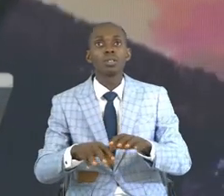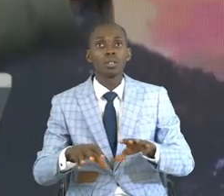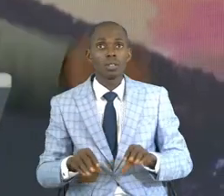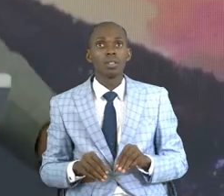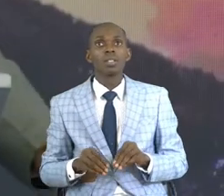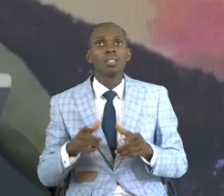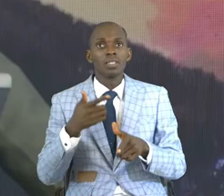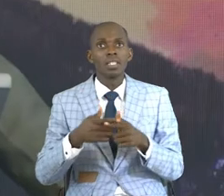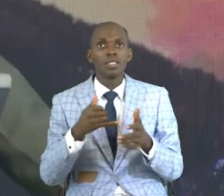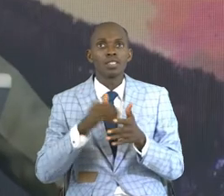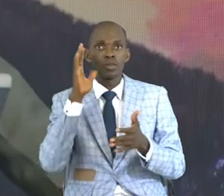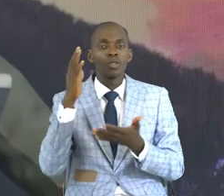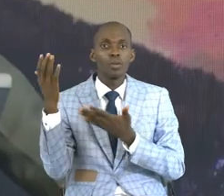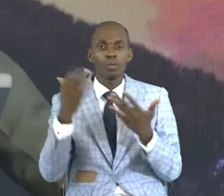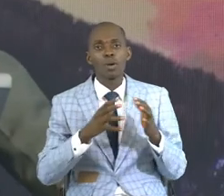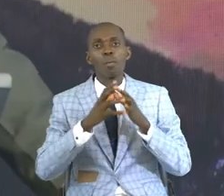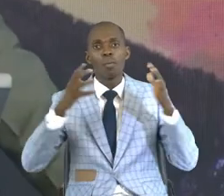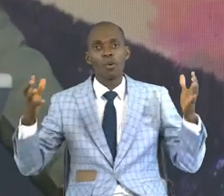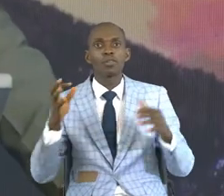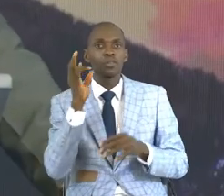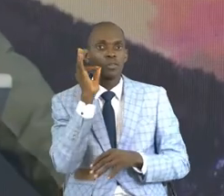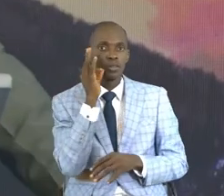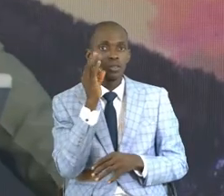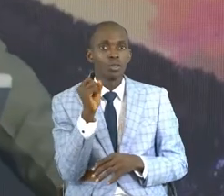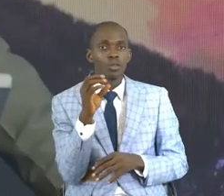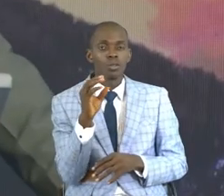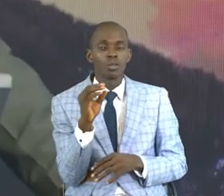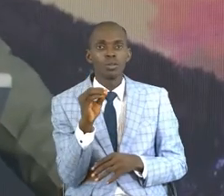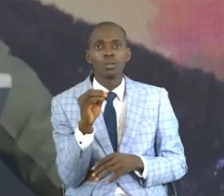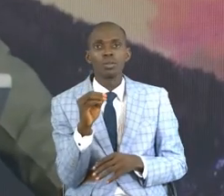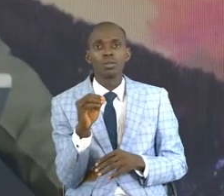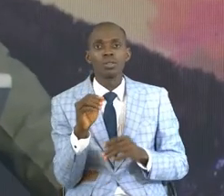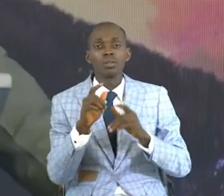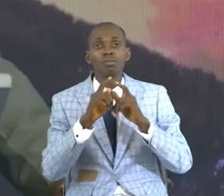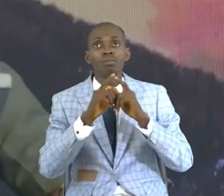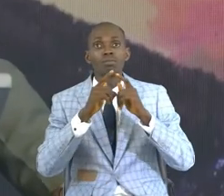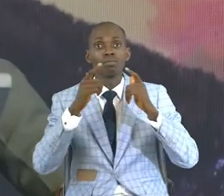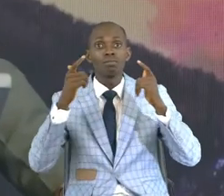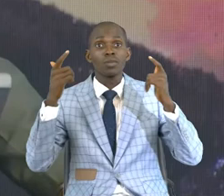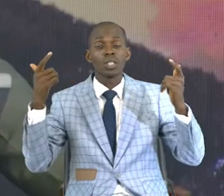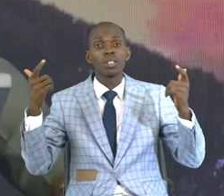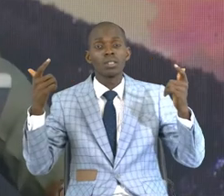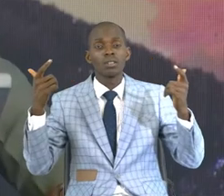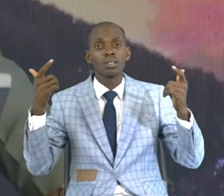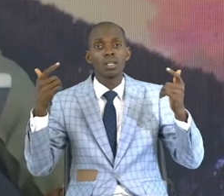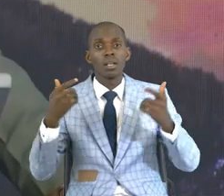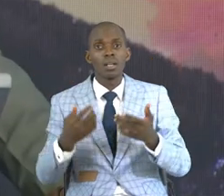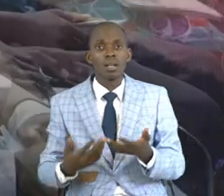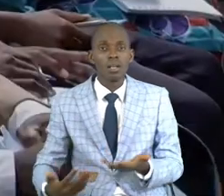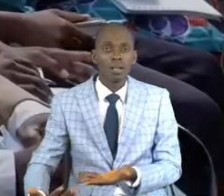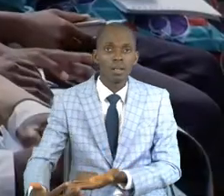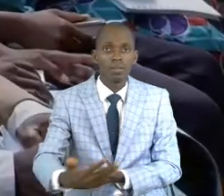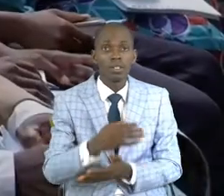bring forth much fruit. Supernatural harvest in your life,